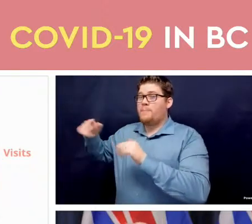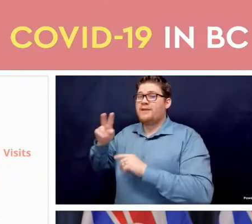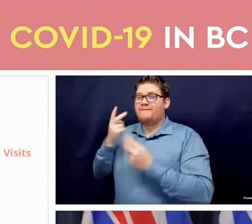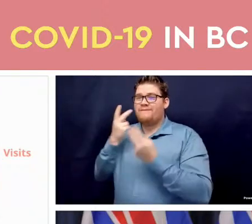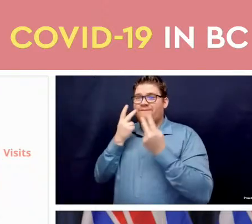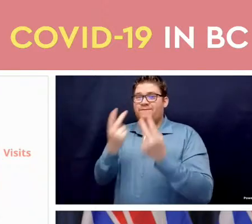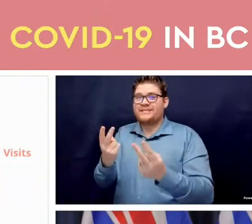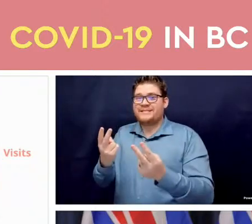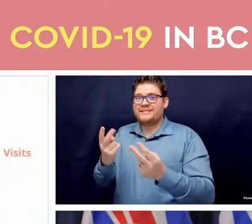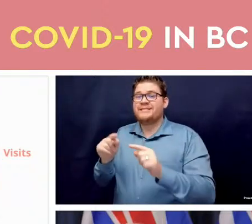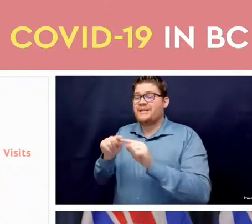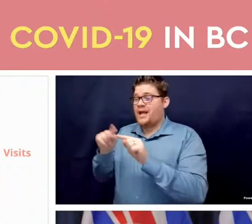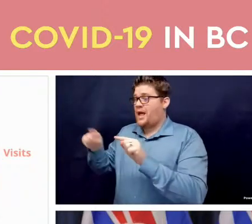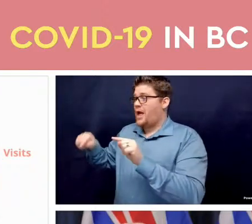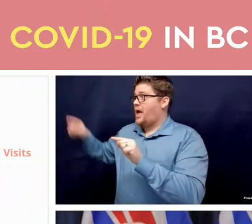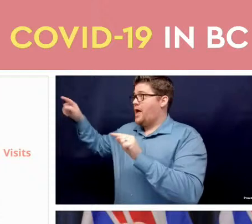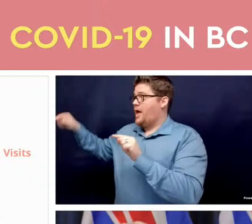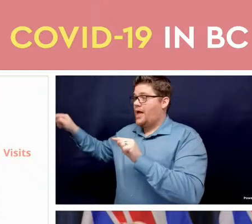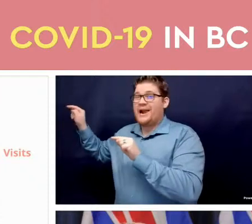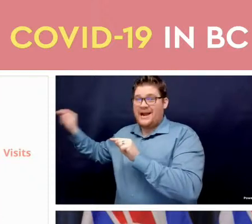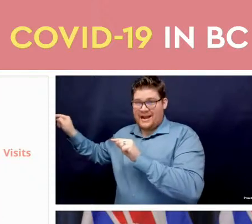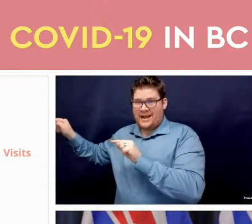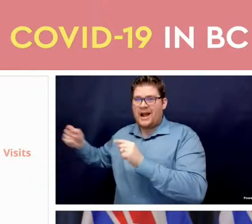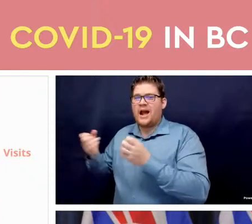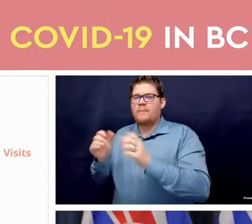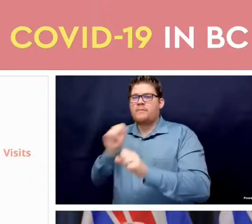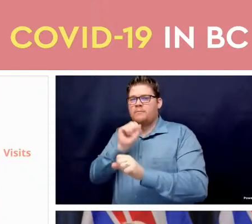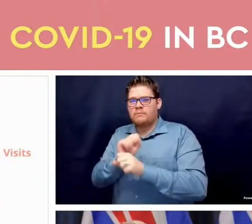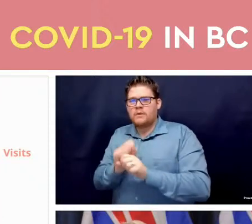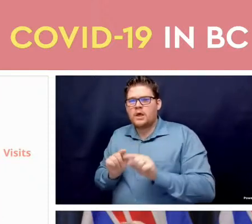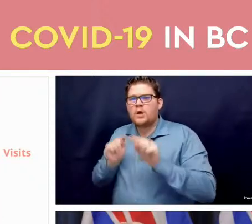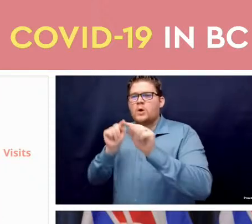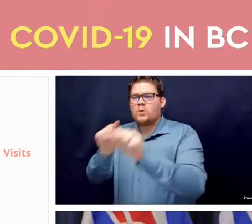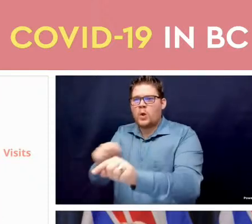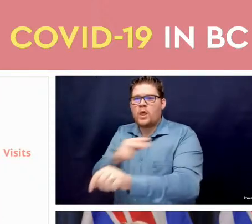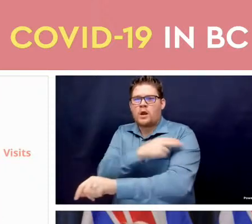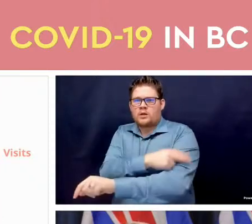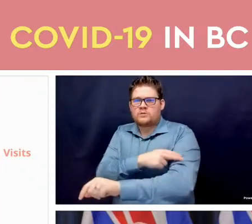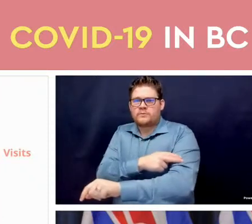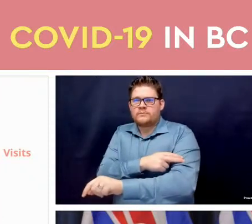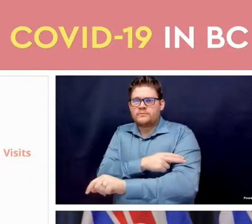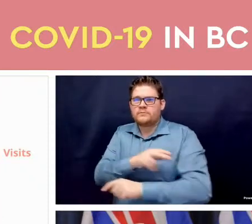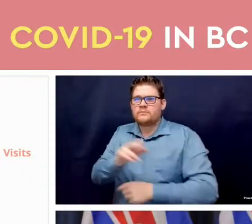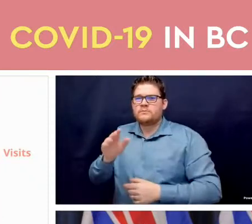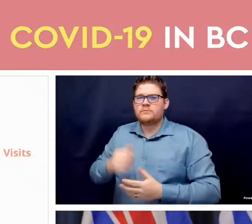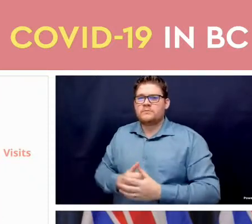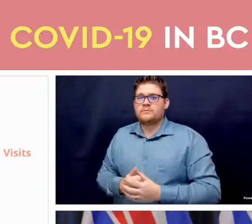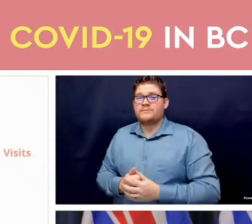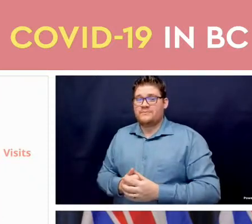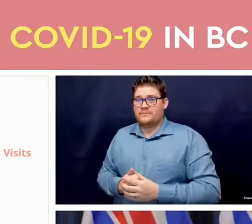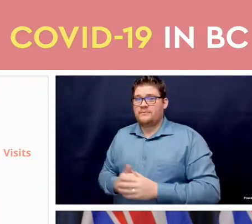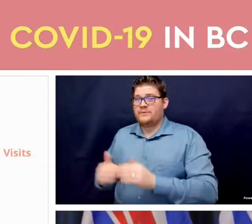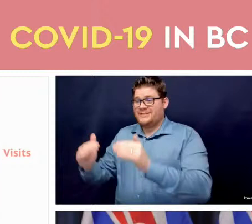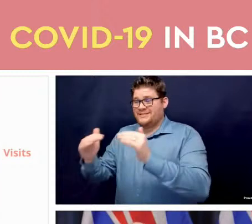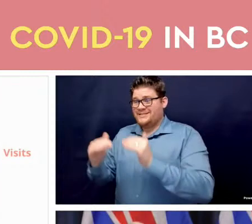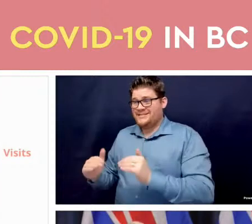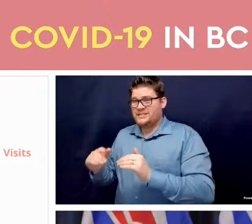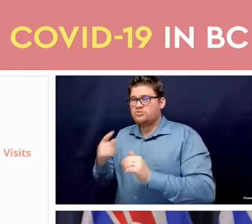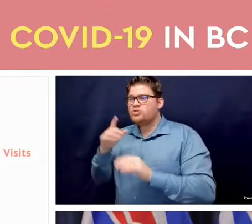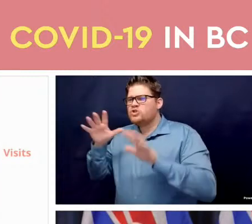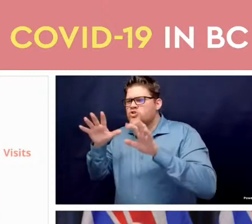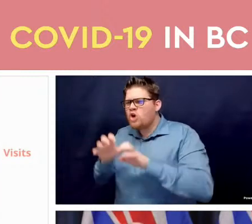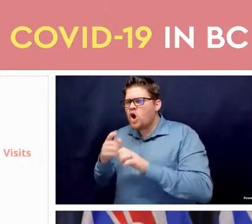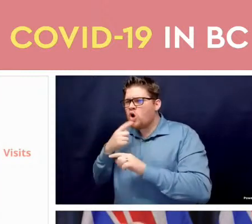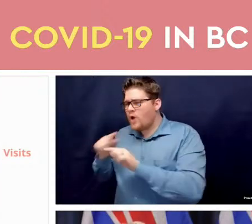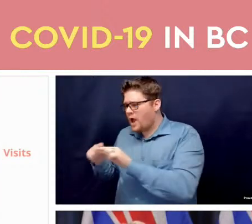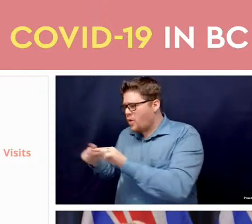increased and they're starting to perhaps level off. They have not started to come down yet, so it's an early marker. But what we are